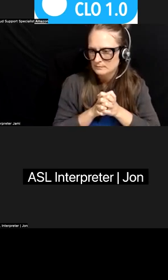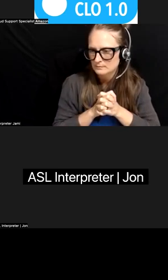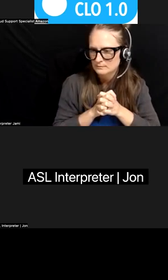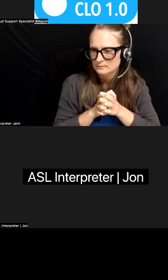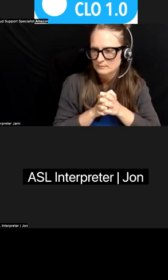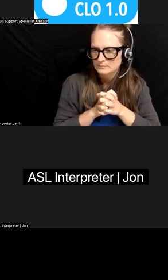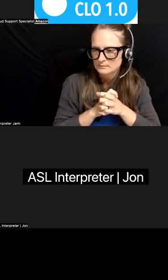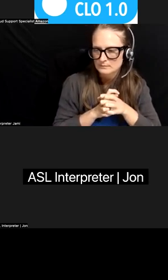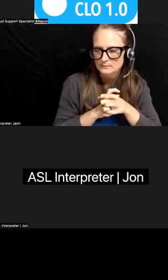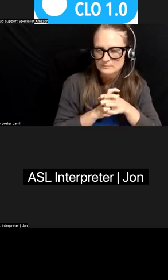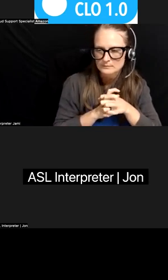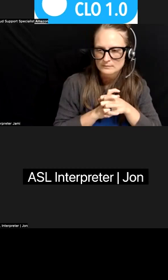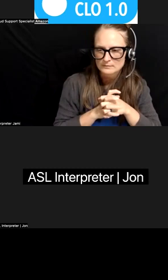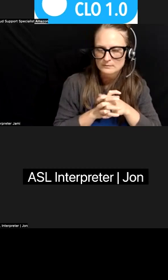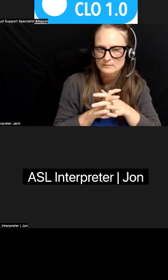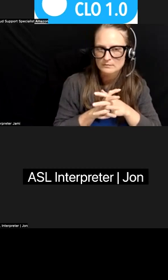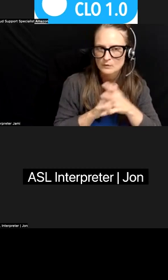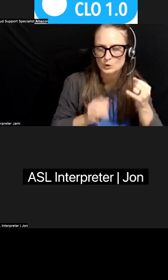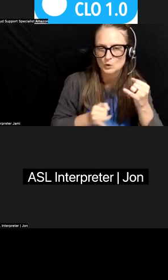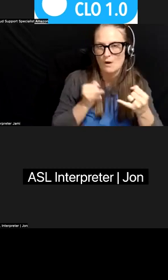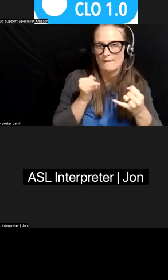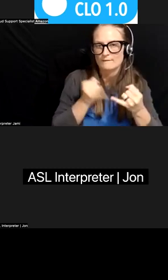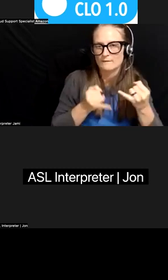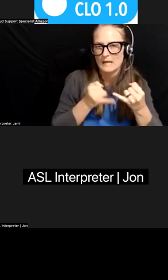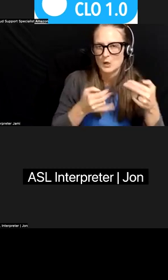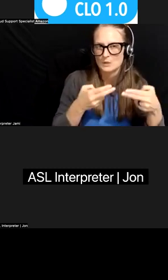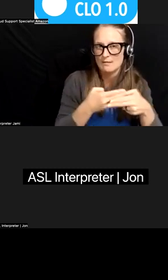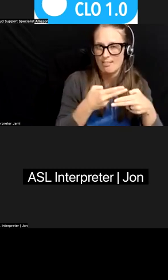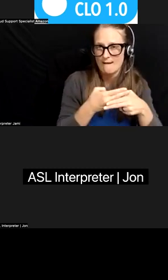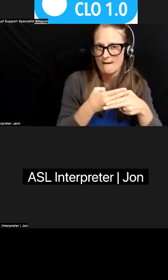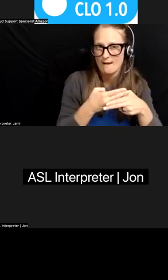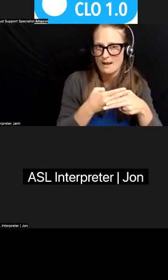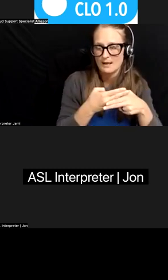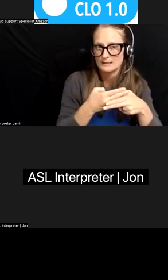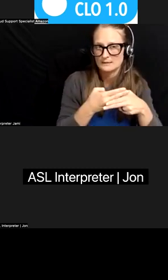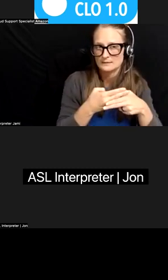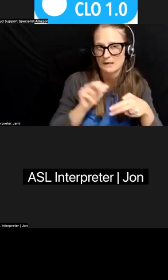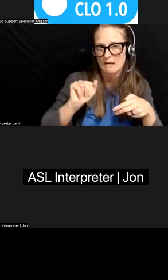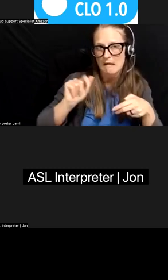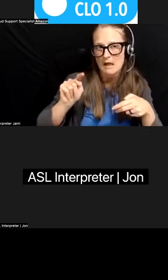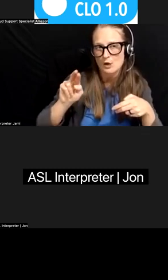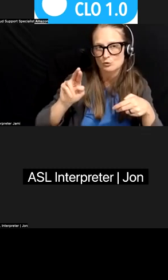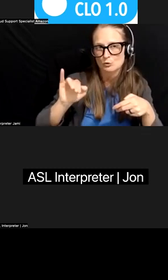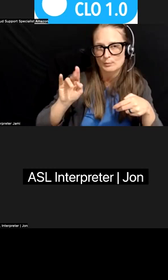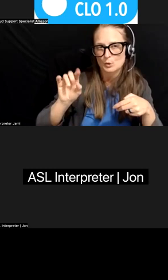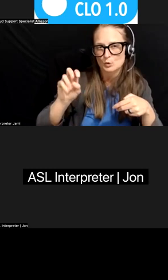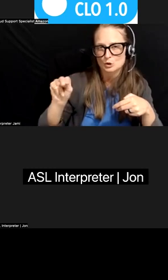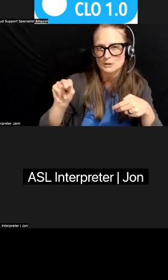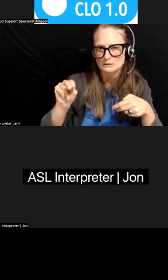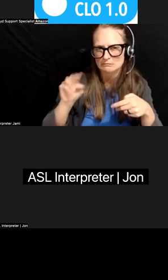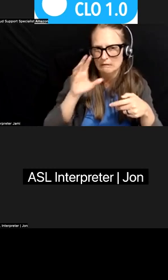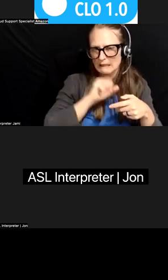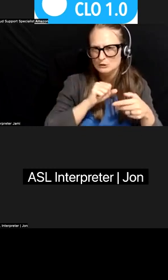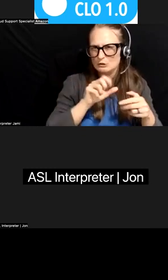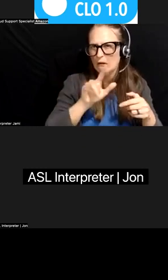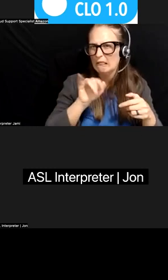So our final slide on this, I think attributions or I guess links to